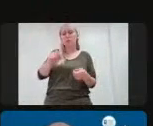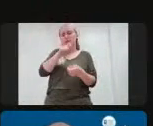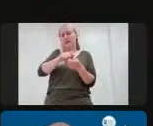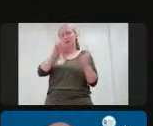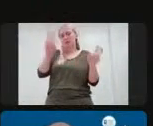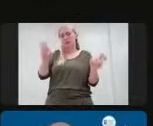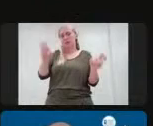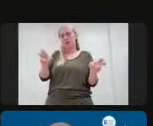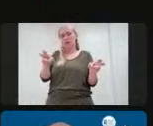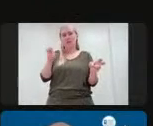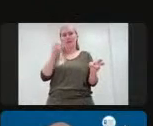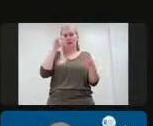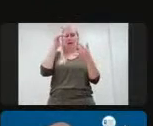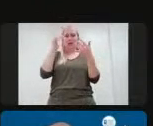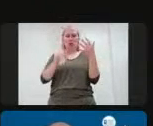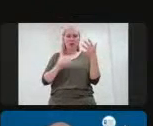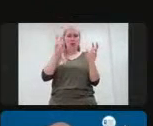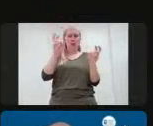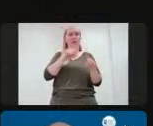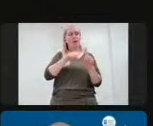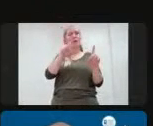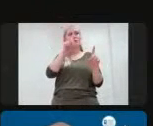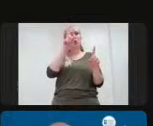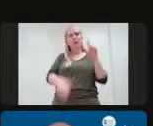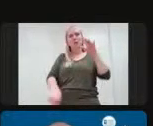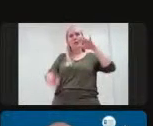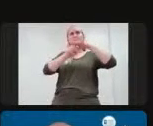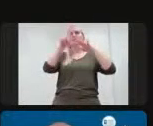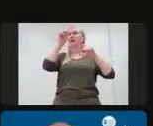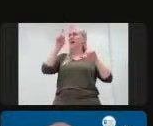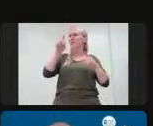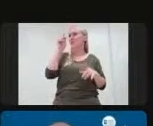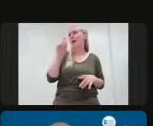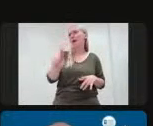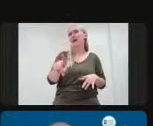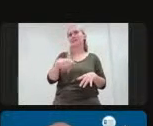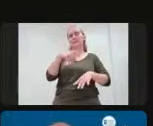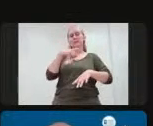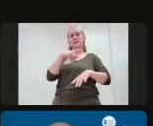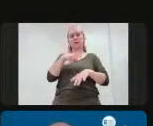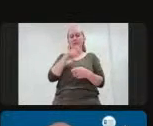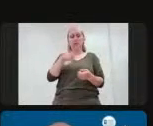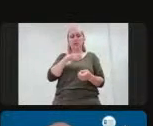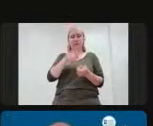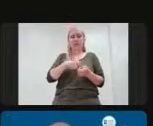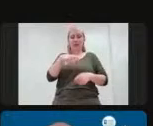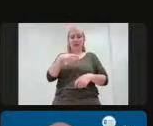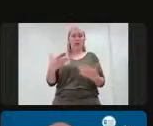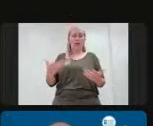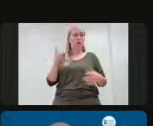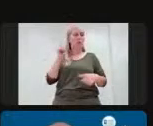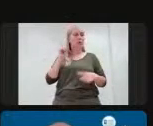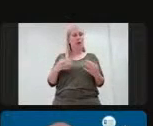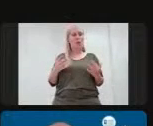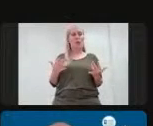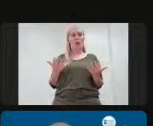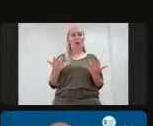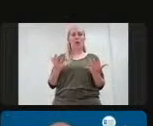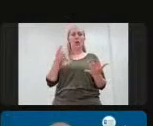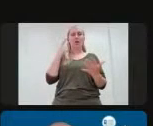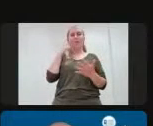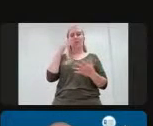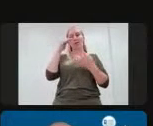it's not an agenda topic, but there are certain questions that has to be asked in a timely manner. We cannot wait for it to go through the